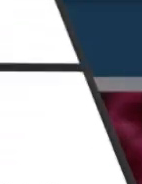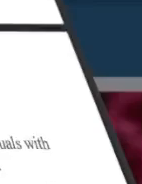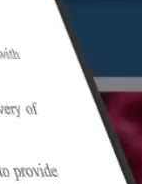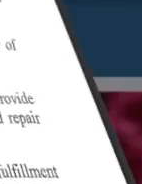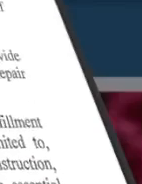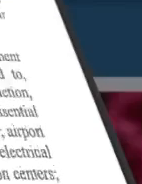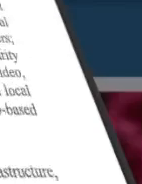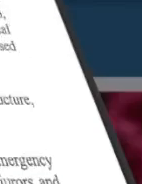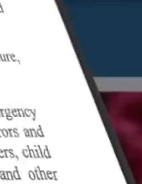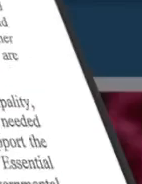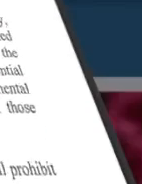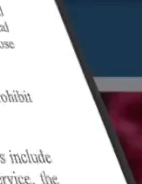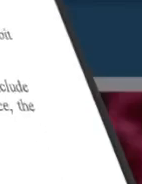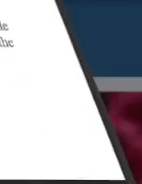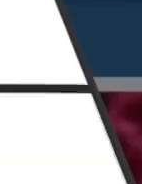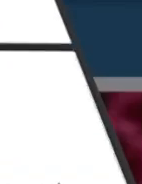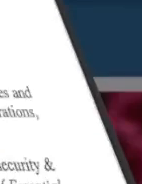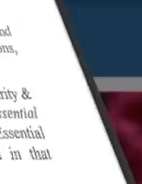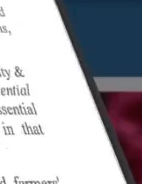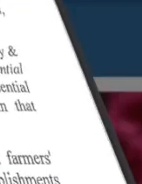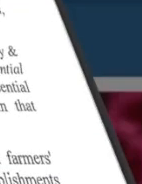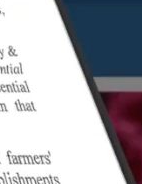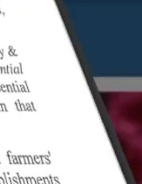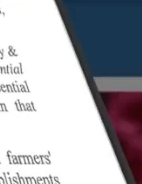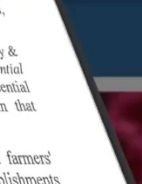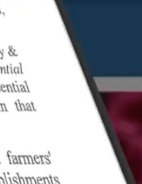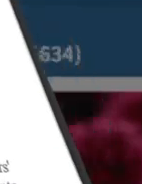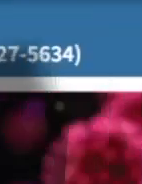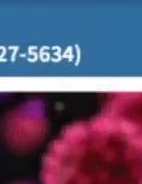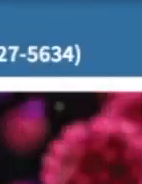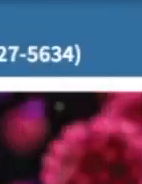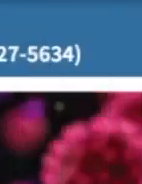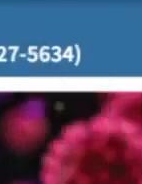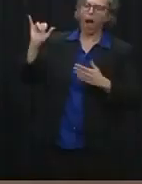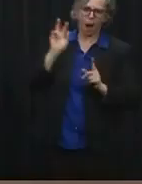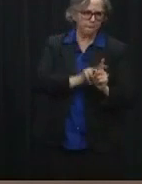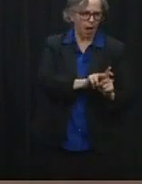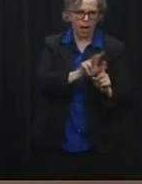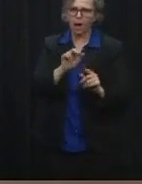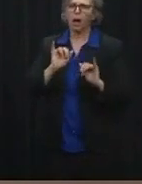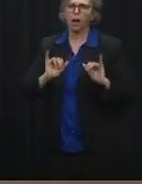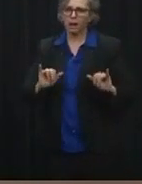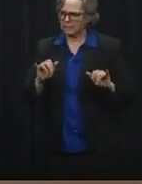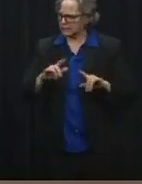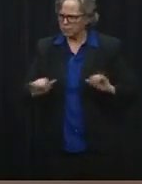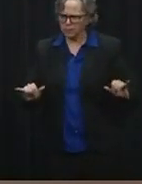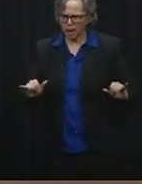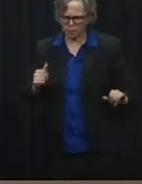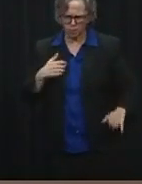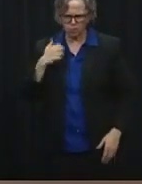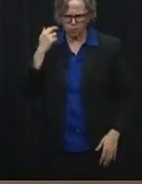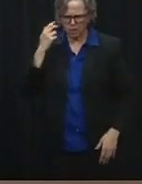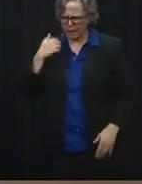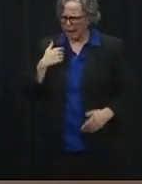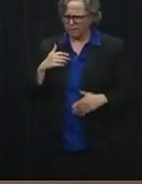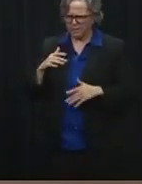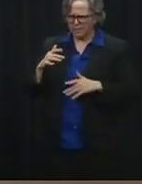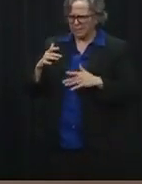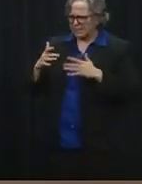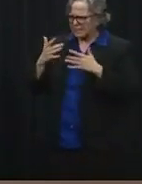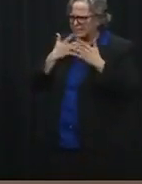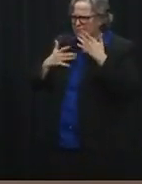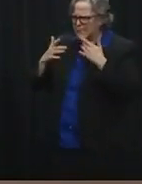must close. Husted maintains the order is specific enough to reduce the coronavirus risk. We tried to write it